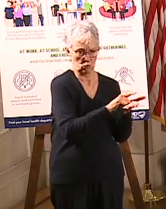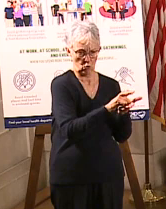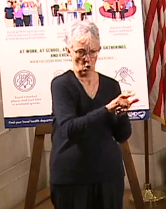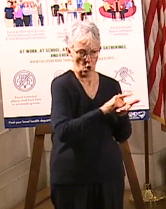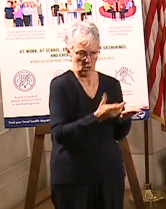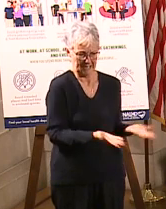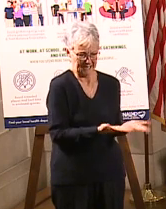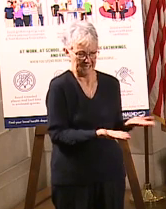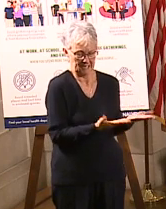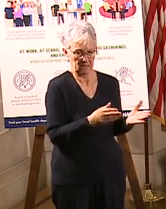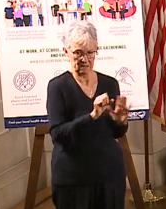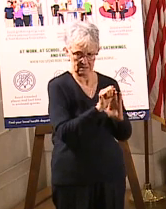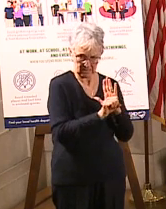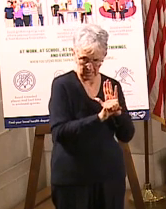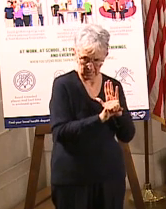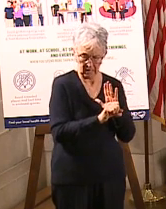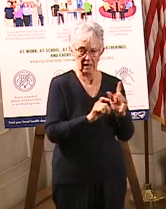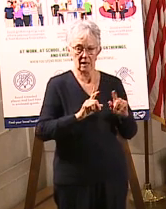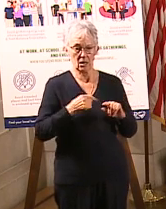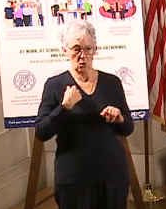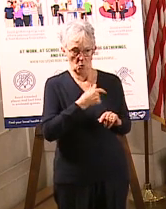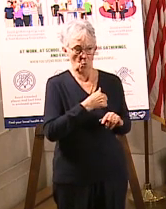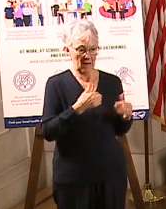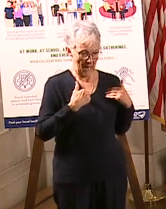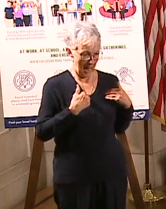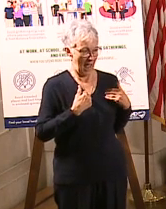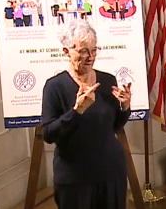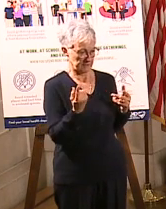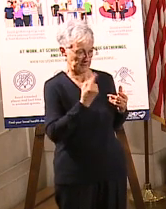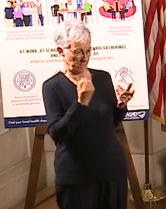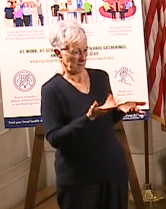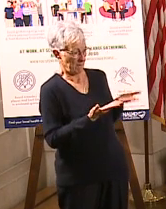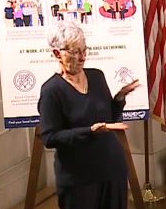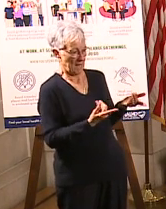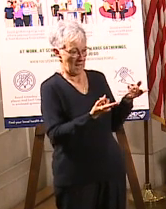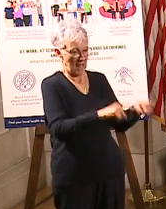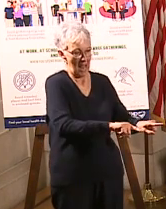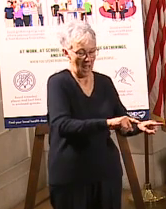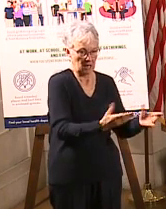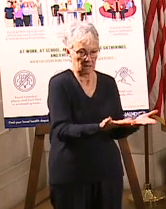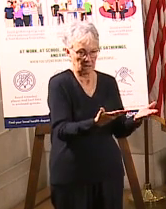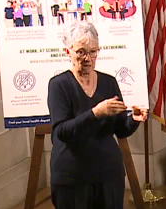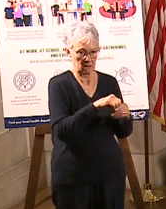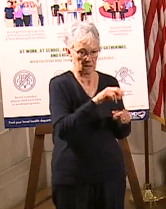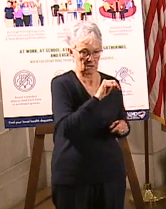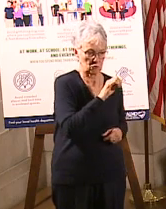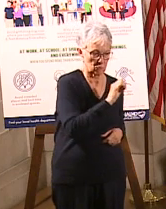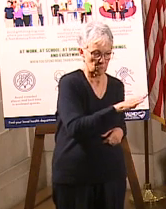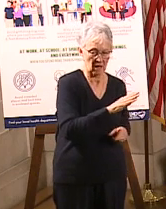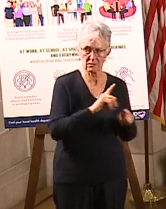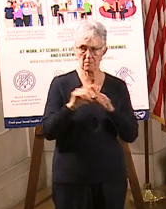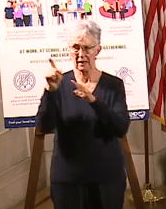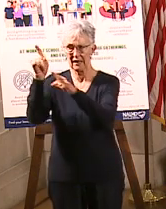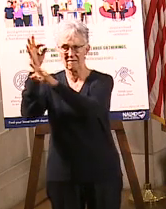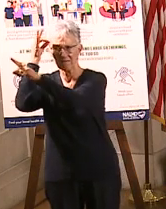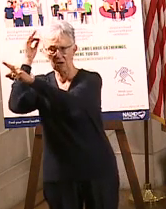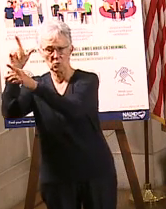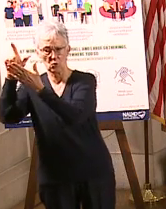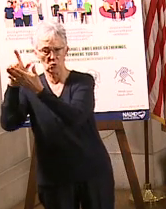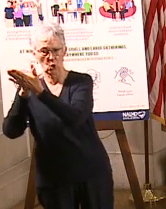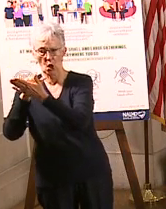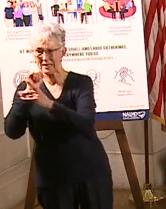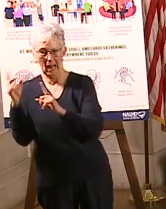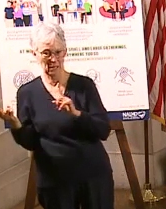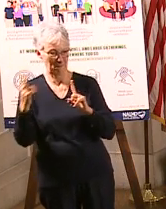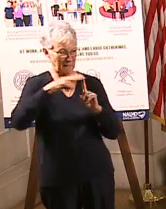several very important criminal activities occurring in the state of Nebraska that would not have been covered by that federal law, for the reason